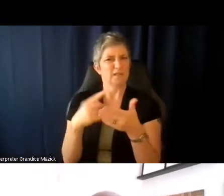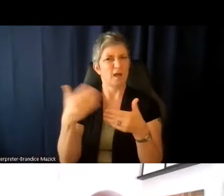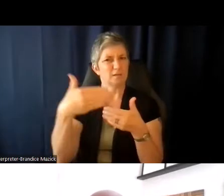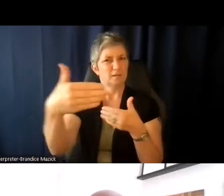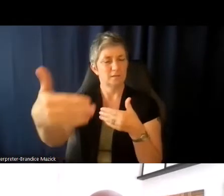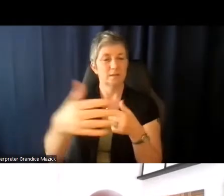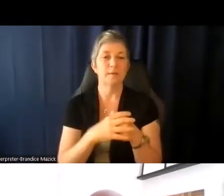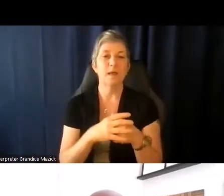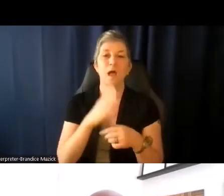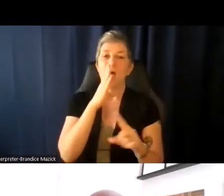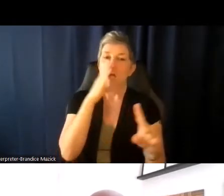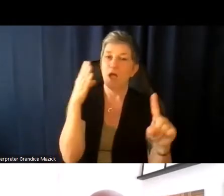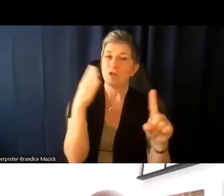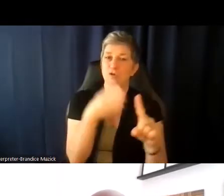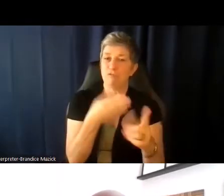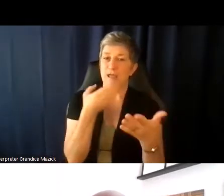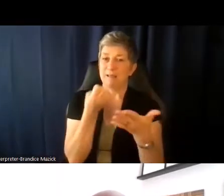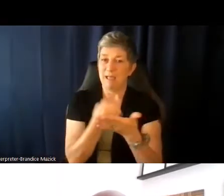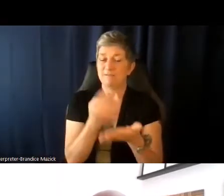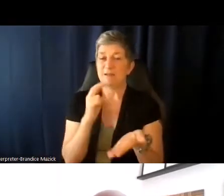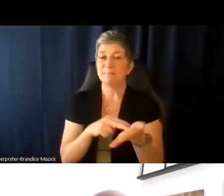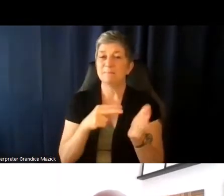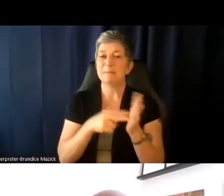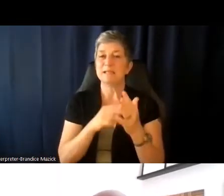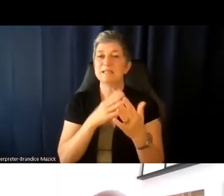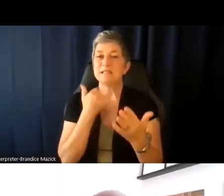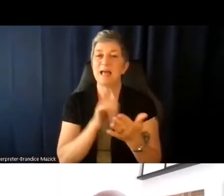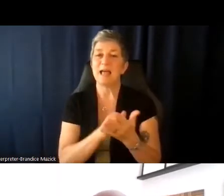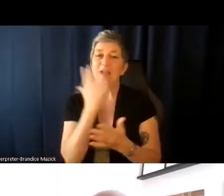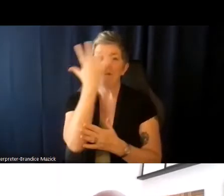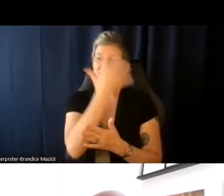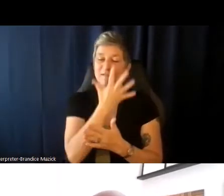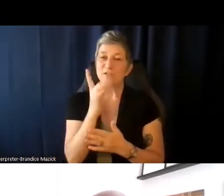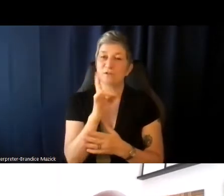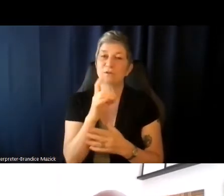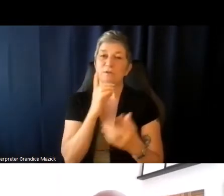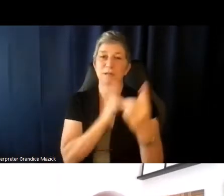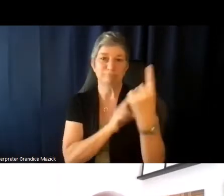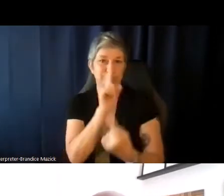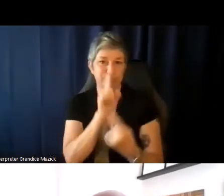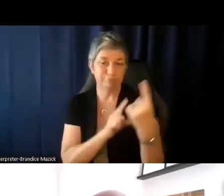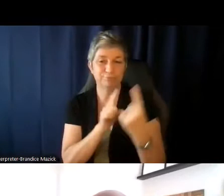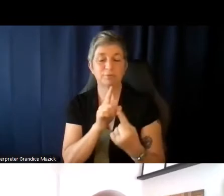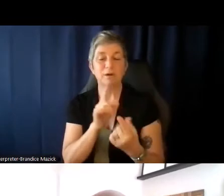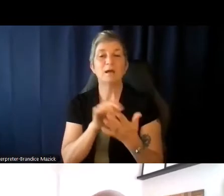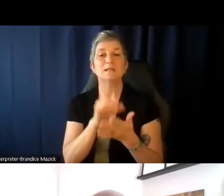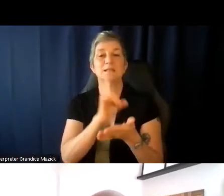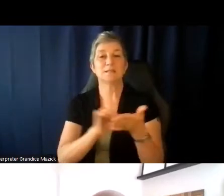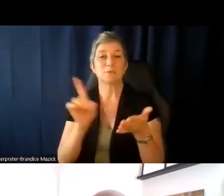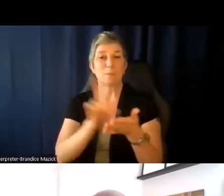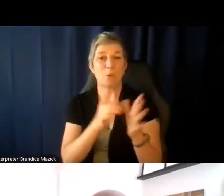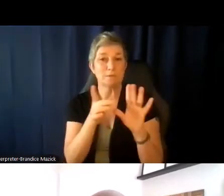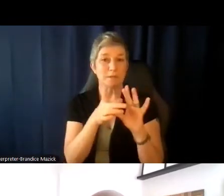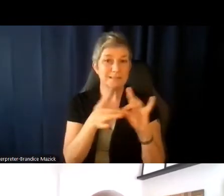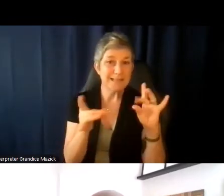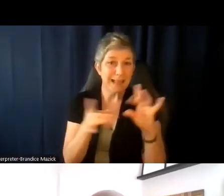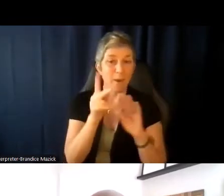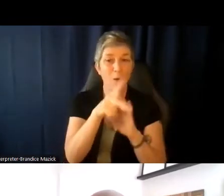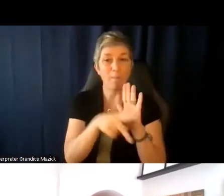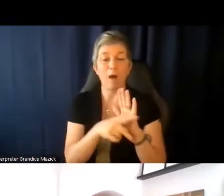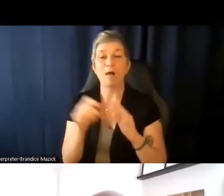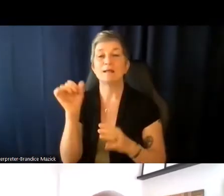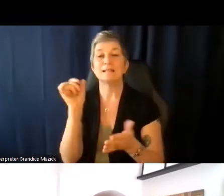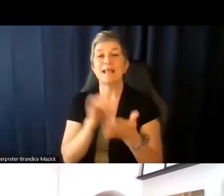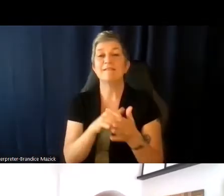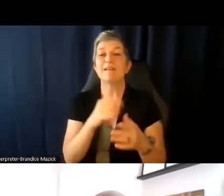direct evidence most typically takes the form of a facial discriminatory statement or policy. So for instance, if a housing provider makes an oral or